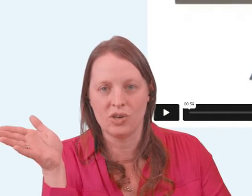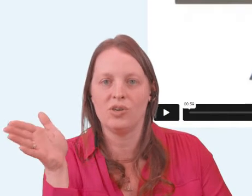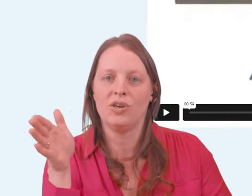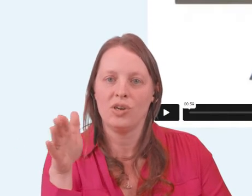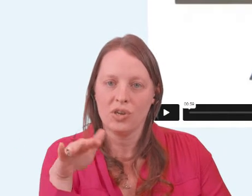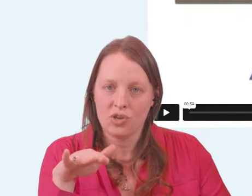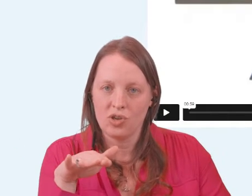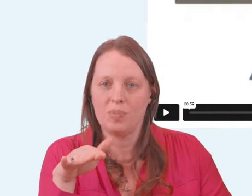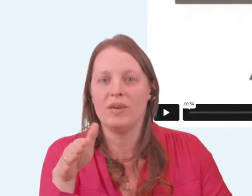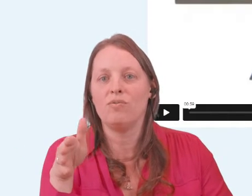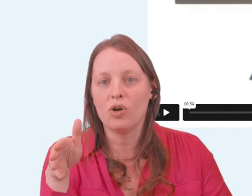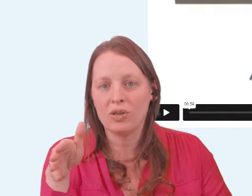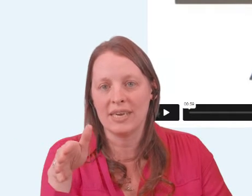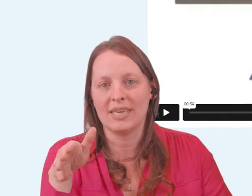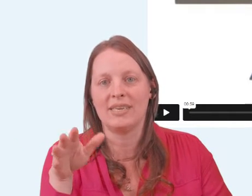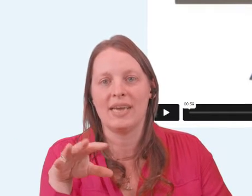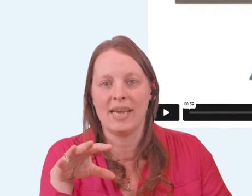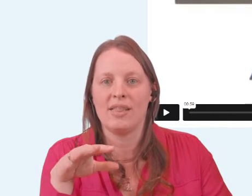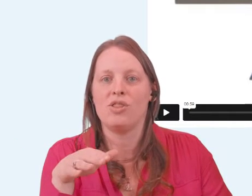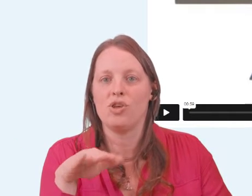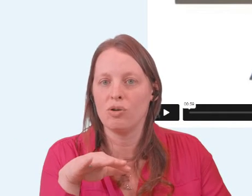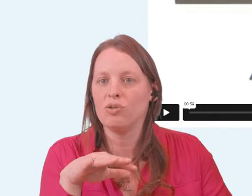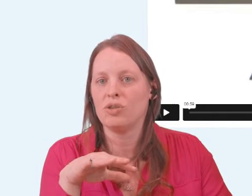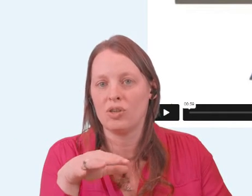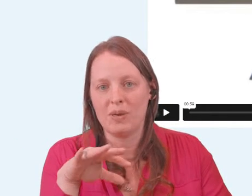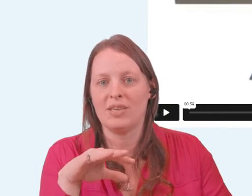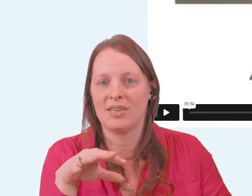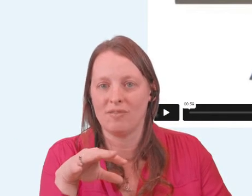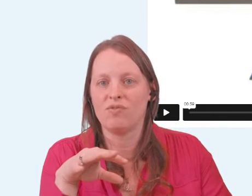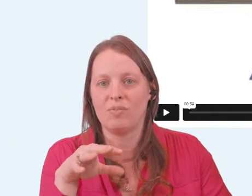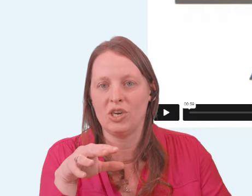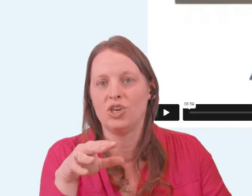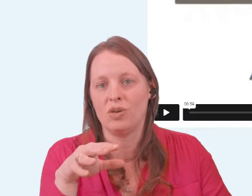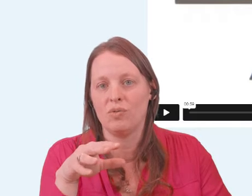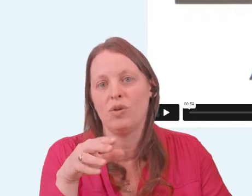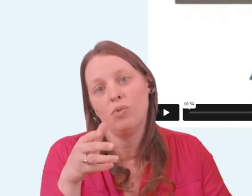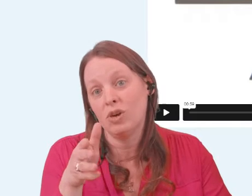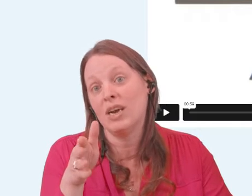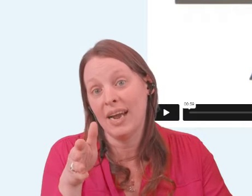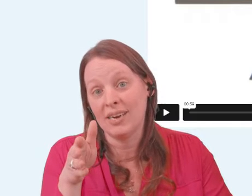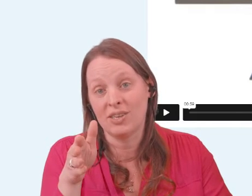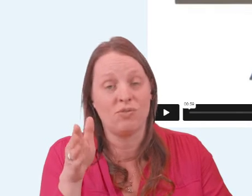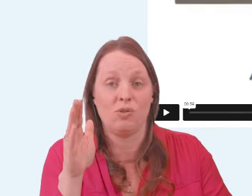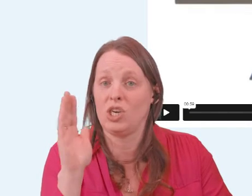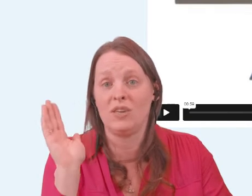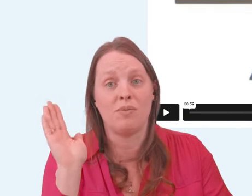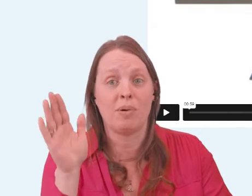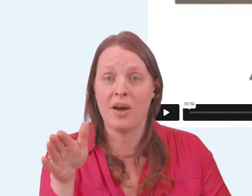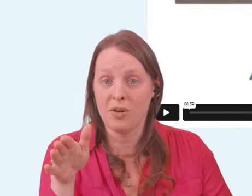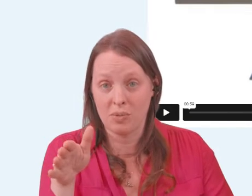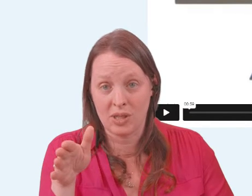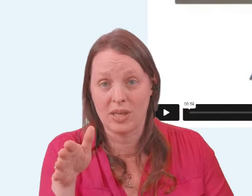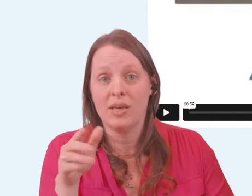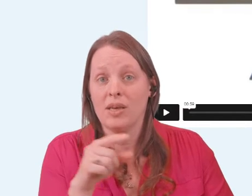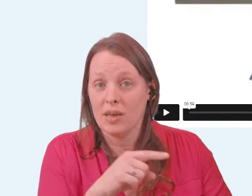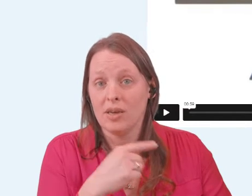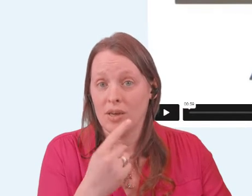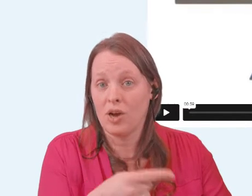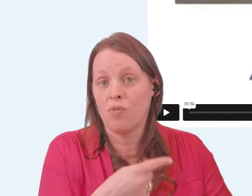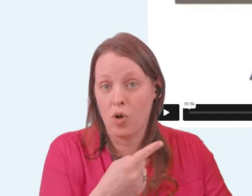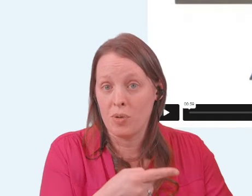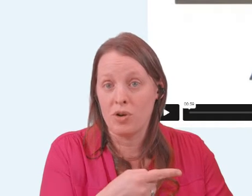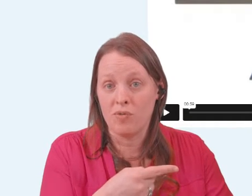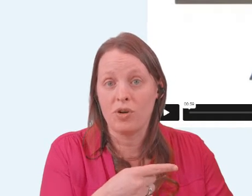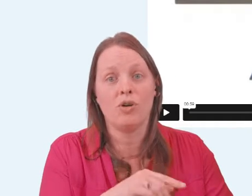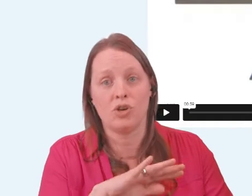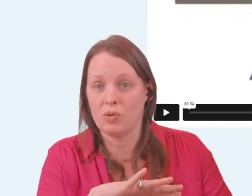a good supine roll test, and those pieces of information would guide us if we should even bother with